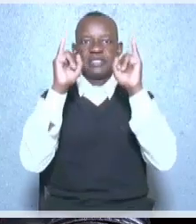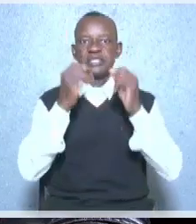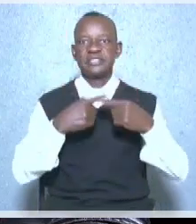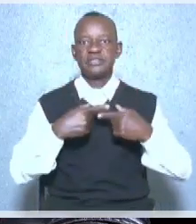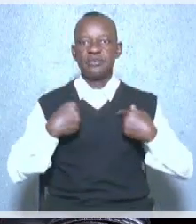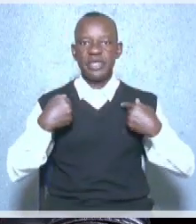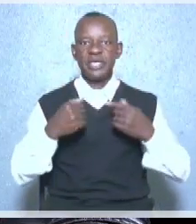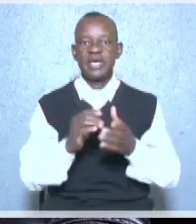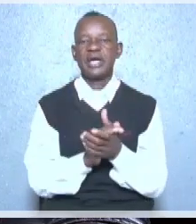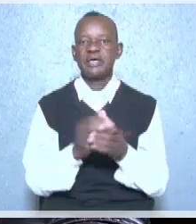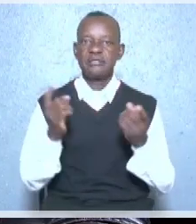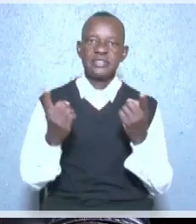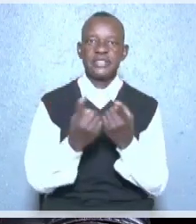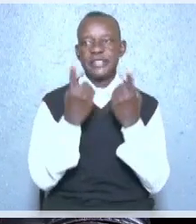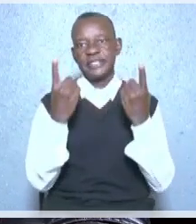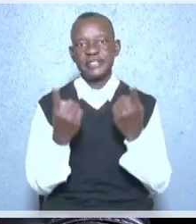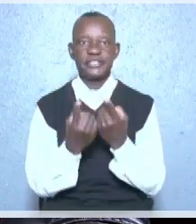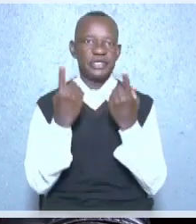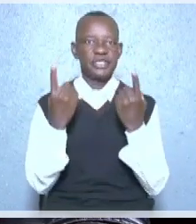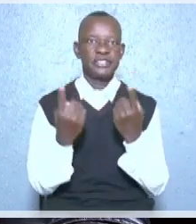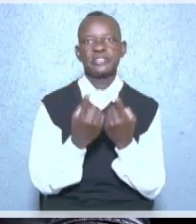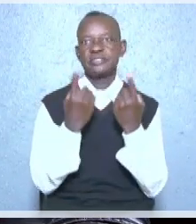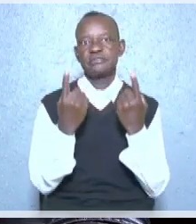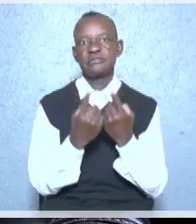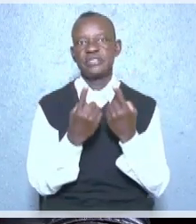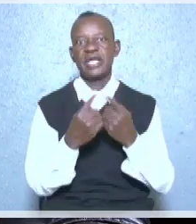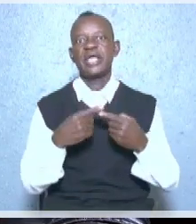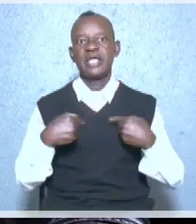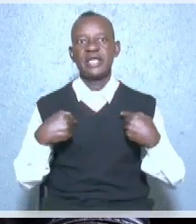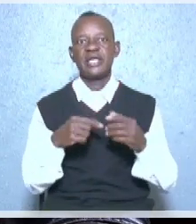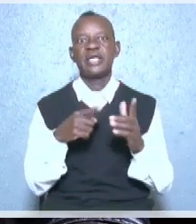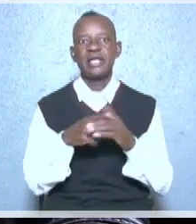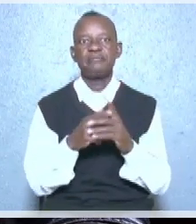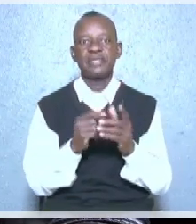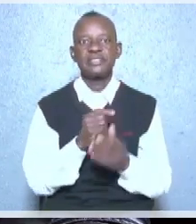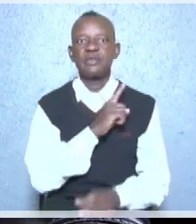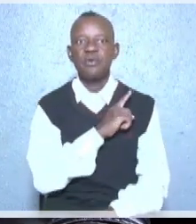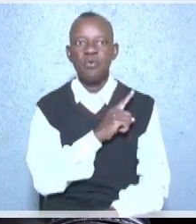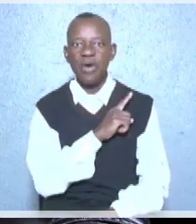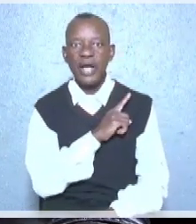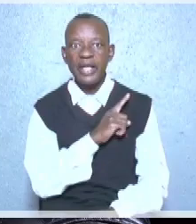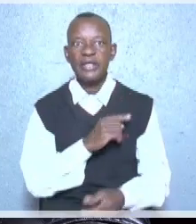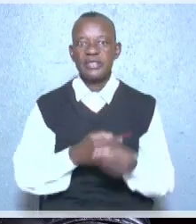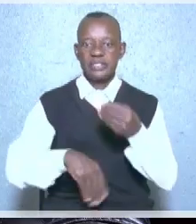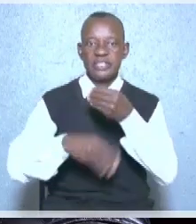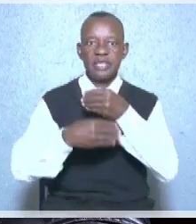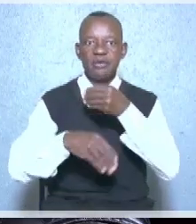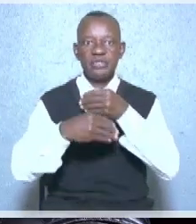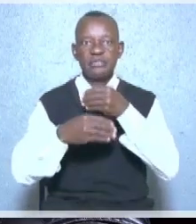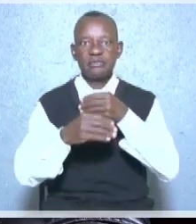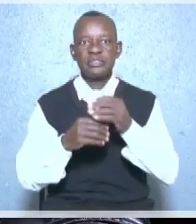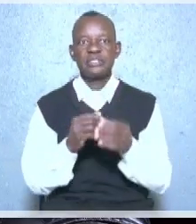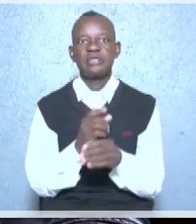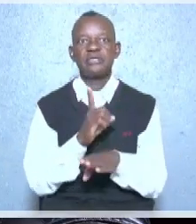that we live in today, is because of the contributions of Dr.